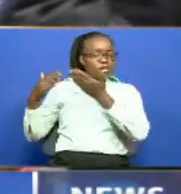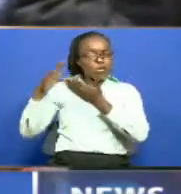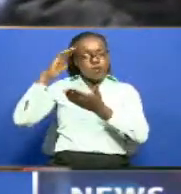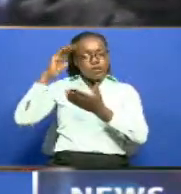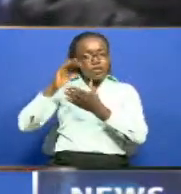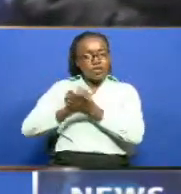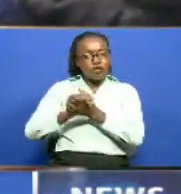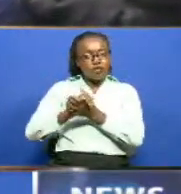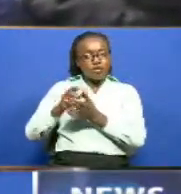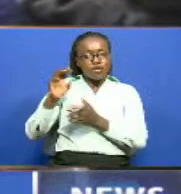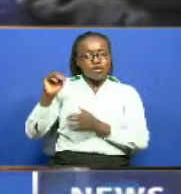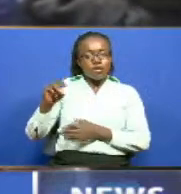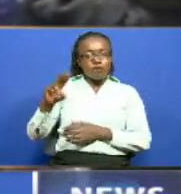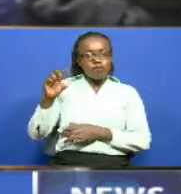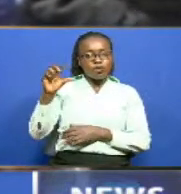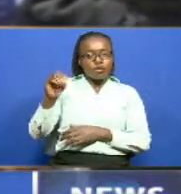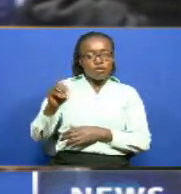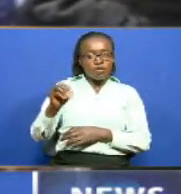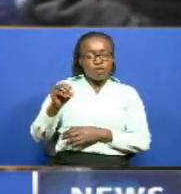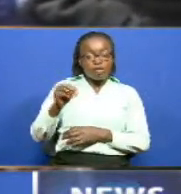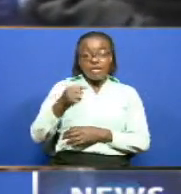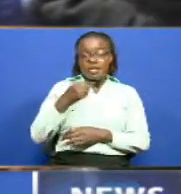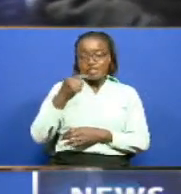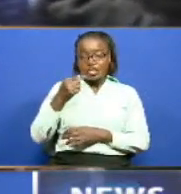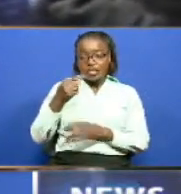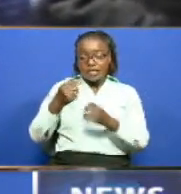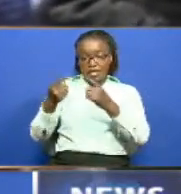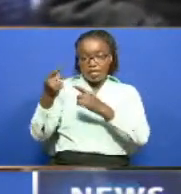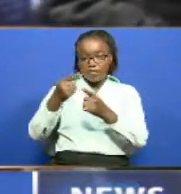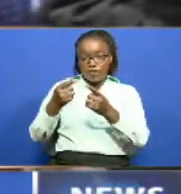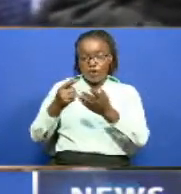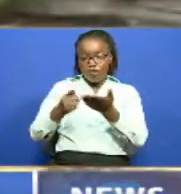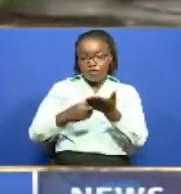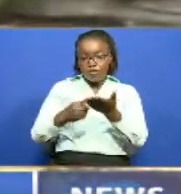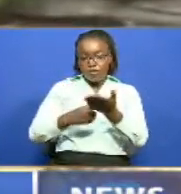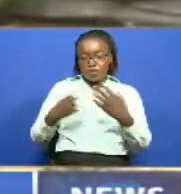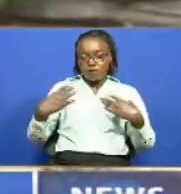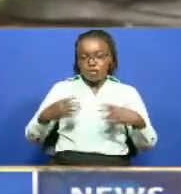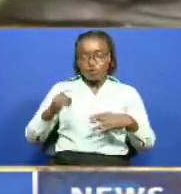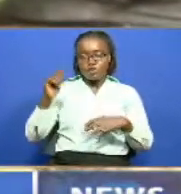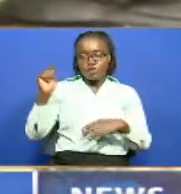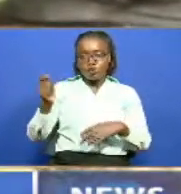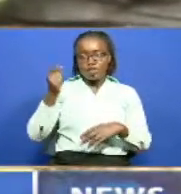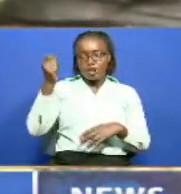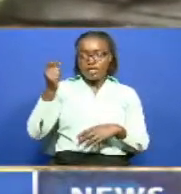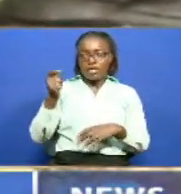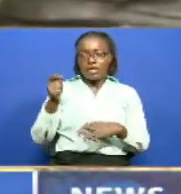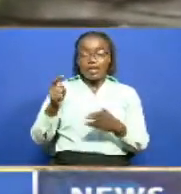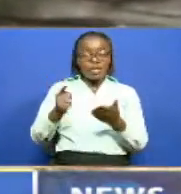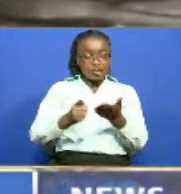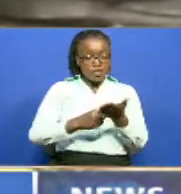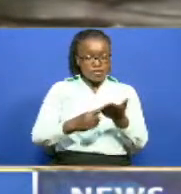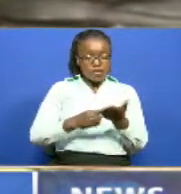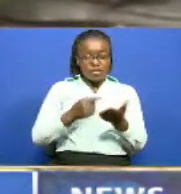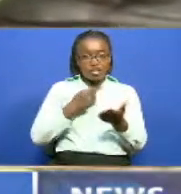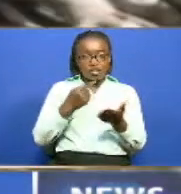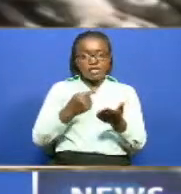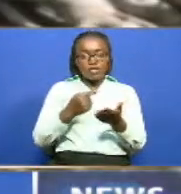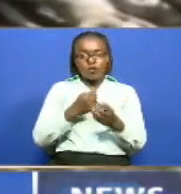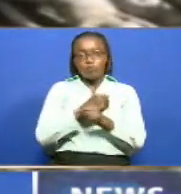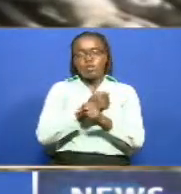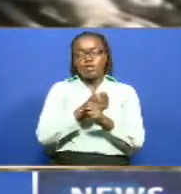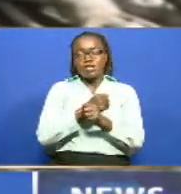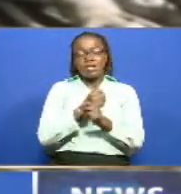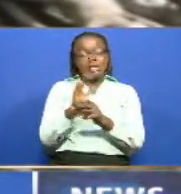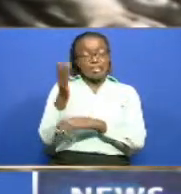Mugo, a Kikuyu prophet, predicted the coming of white settlers to Kenya. The British are said to have protected a